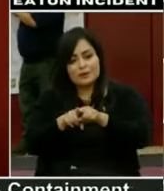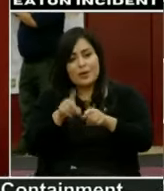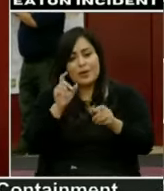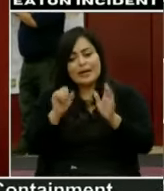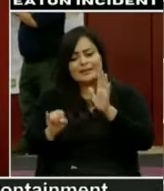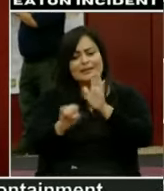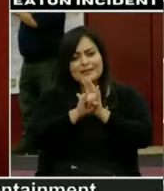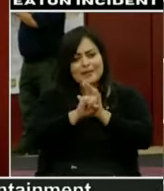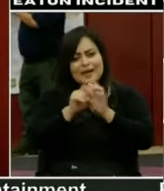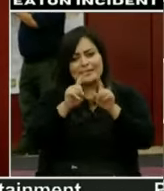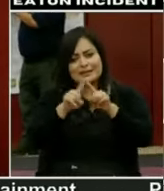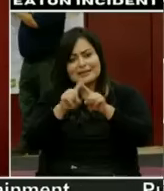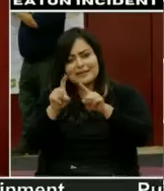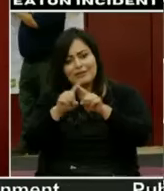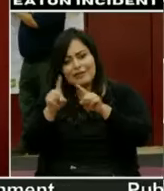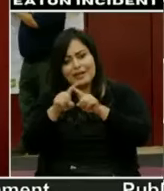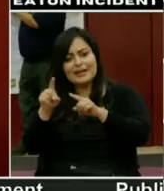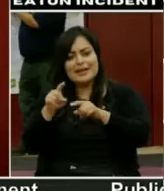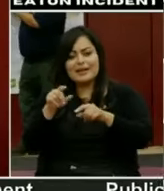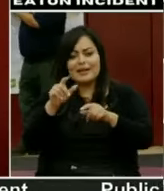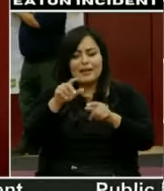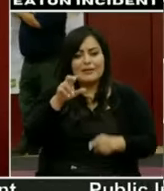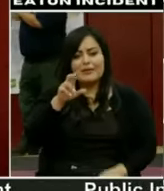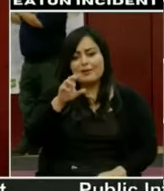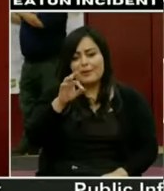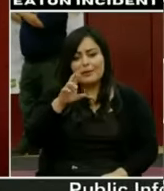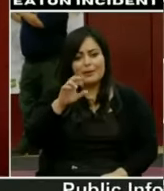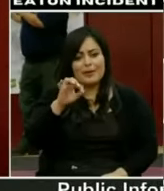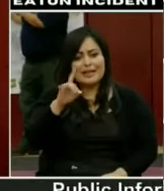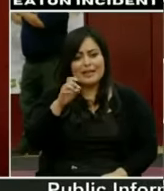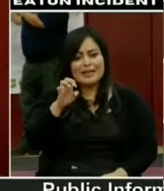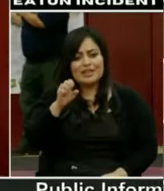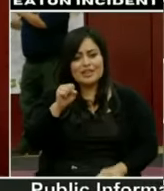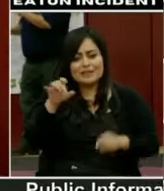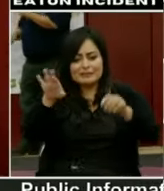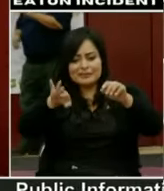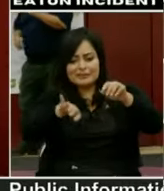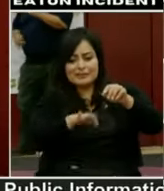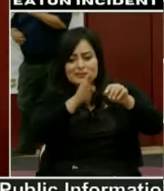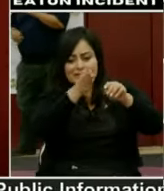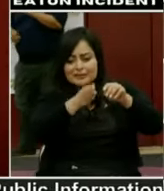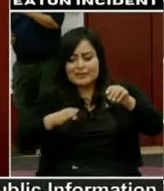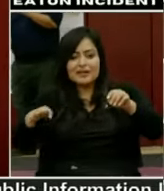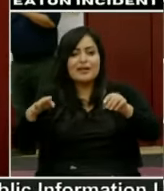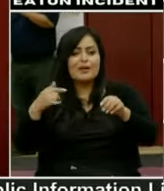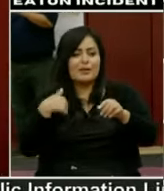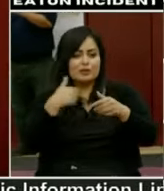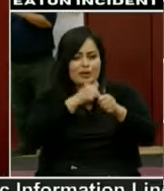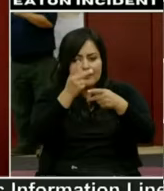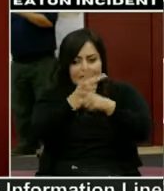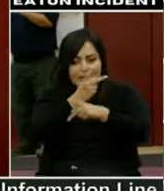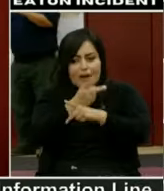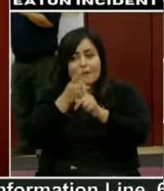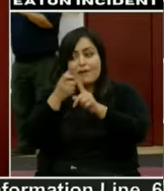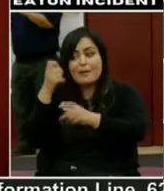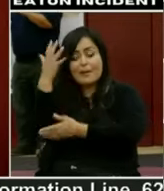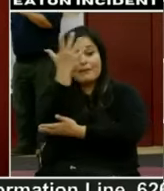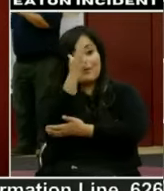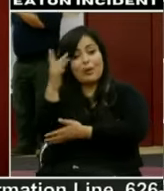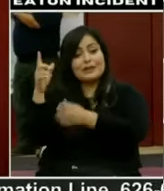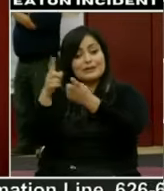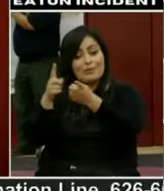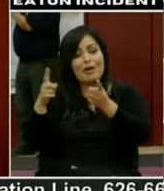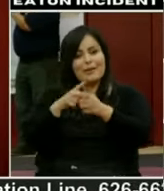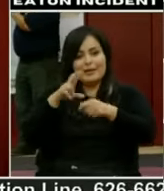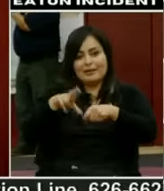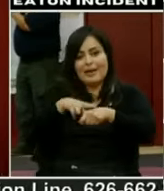identify ridges and other features out here from past fires and from information we have from the forest, the national forest